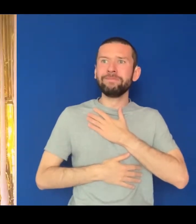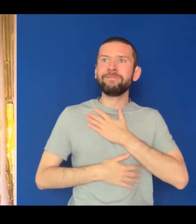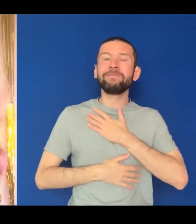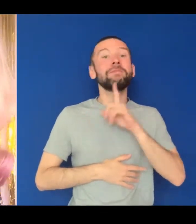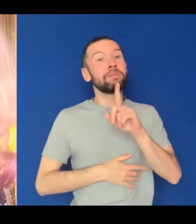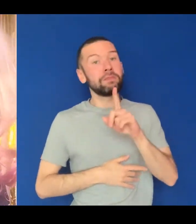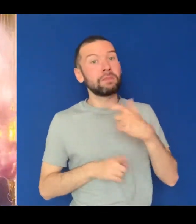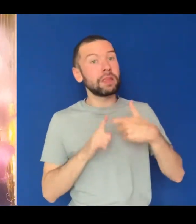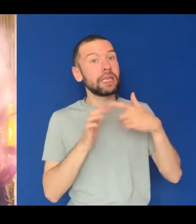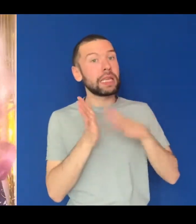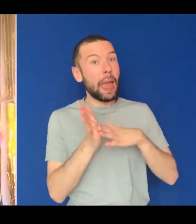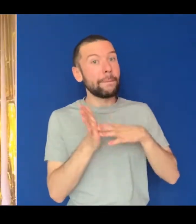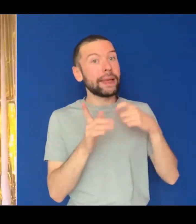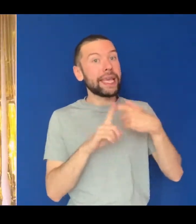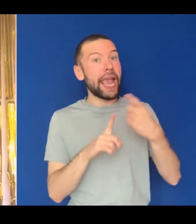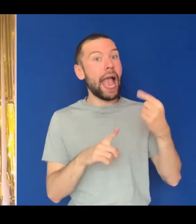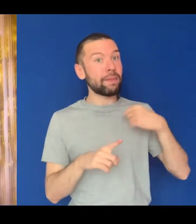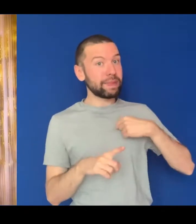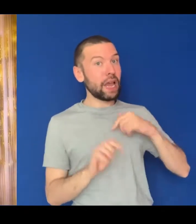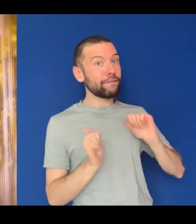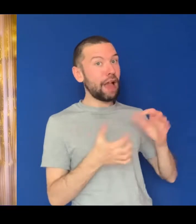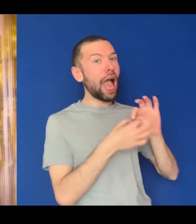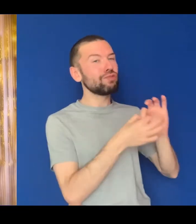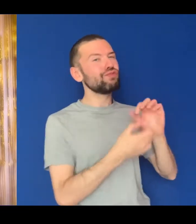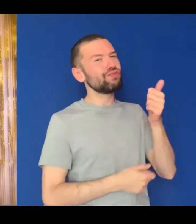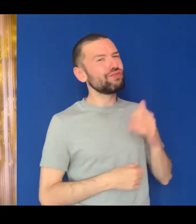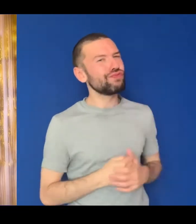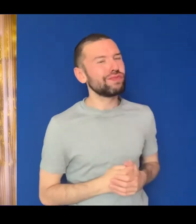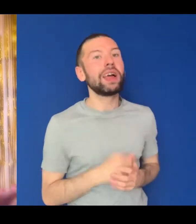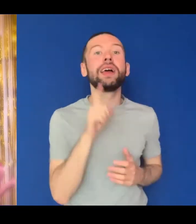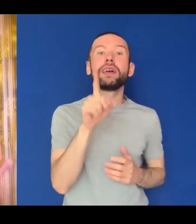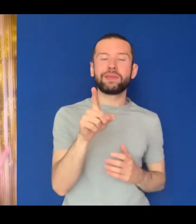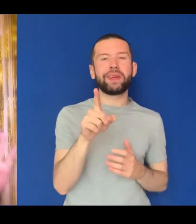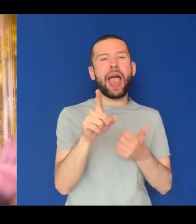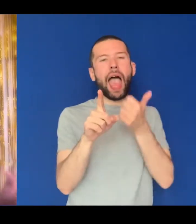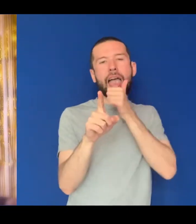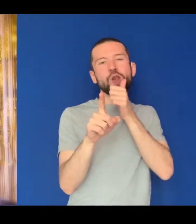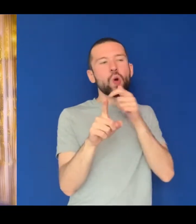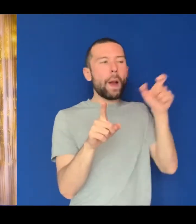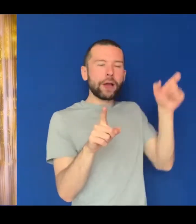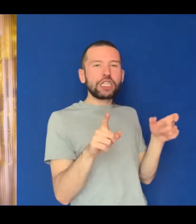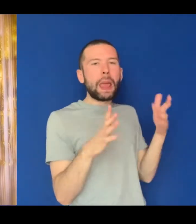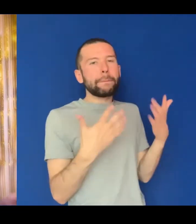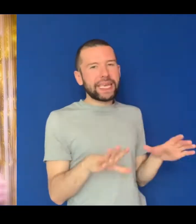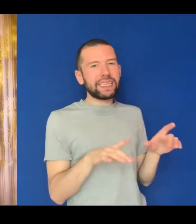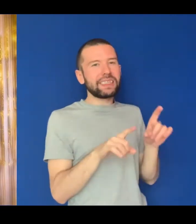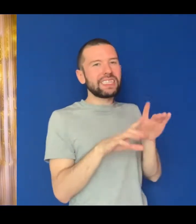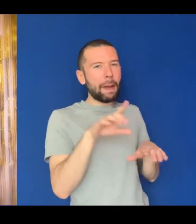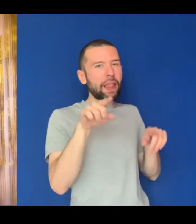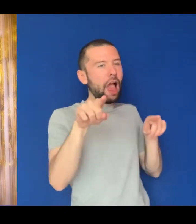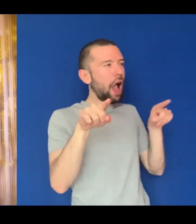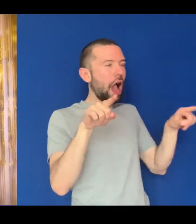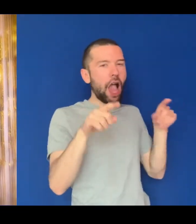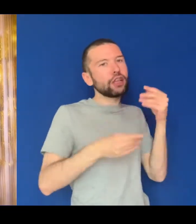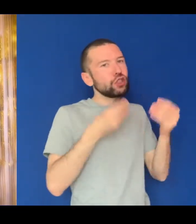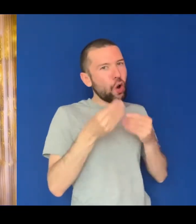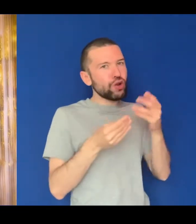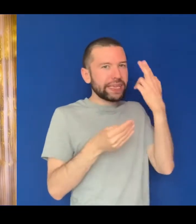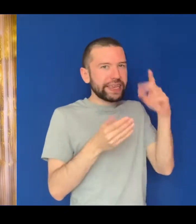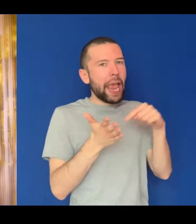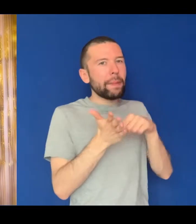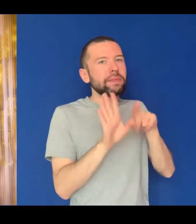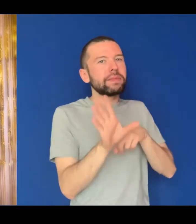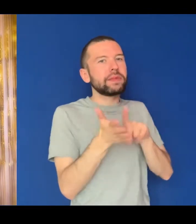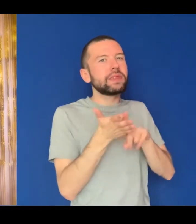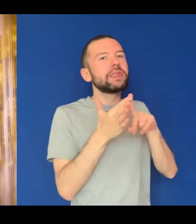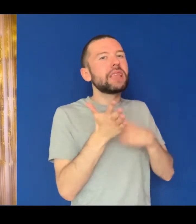But at least me and Kim K are still best pals. But you know what? I know someone that's going through something very similar to you called Tyler, and I know that